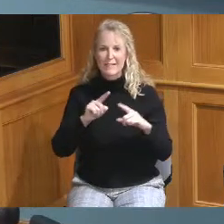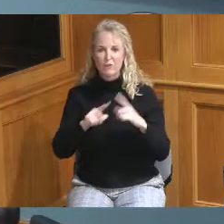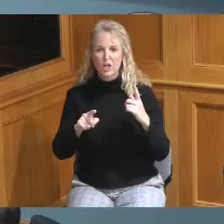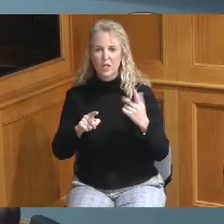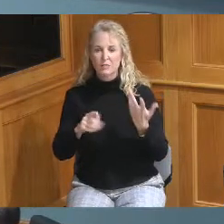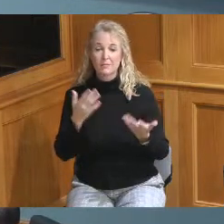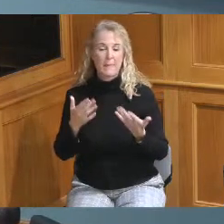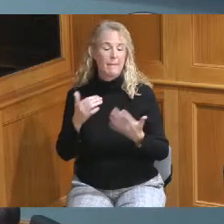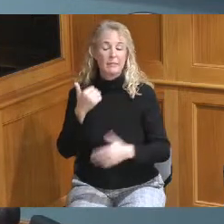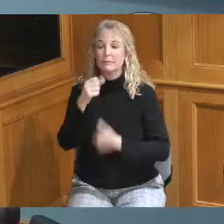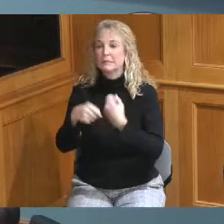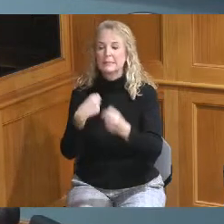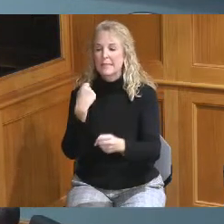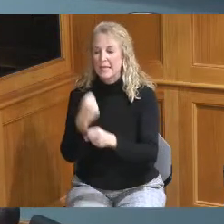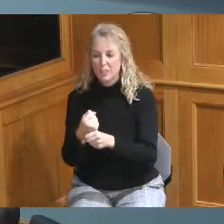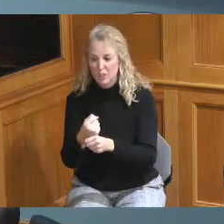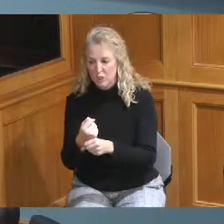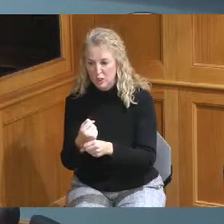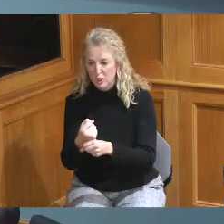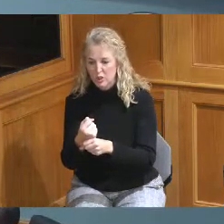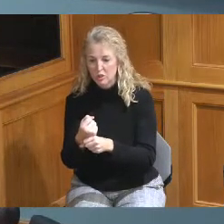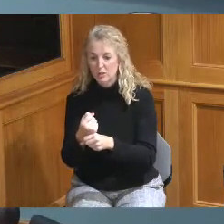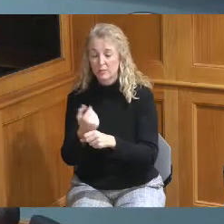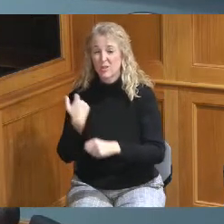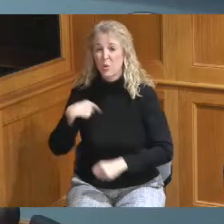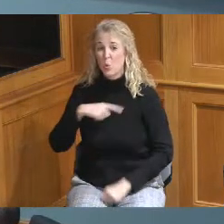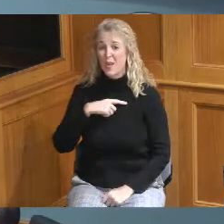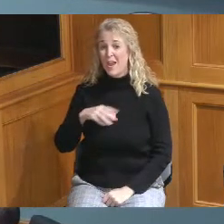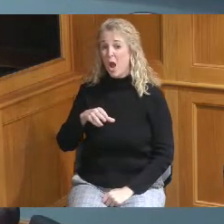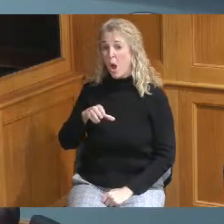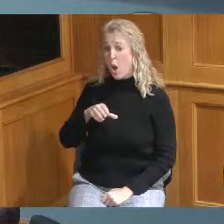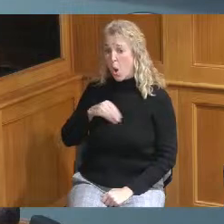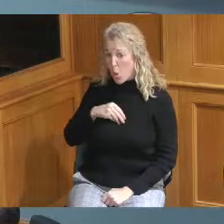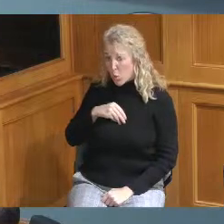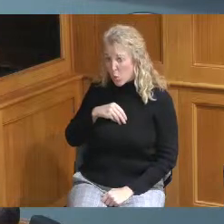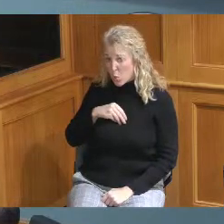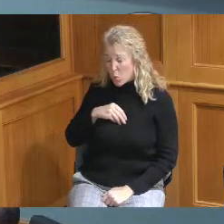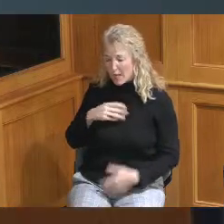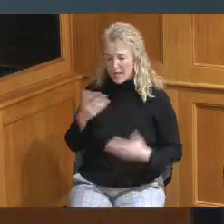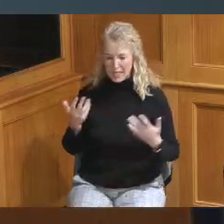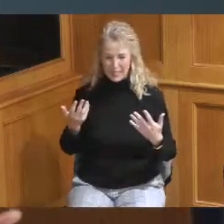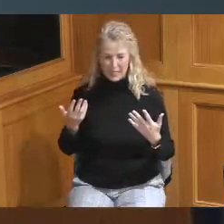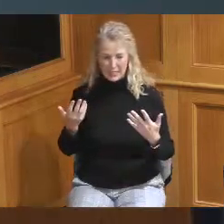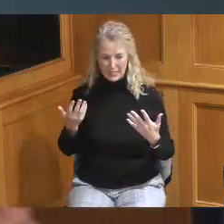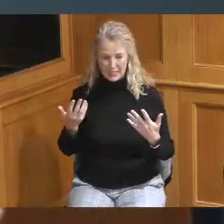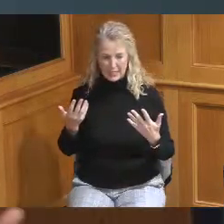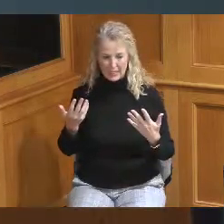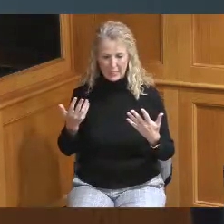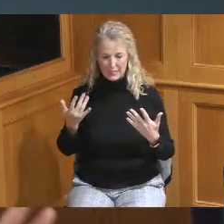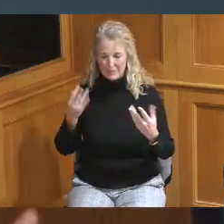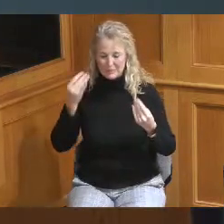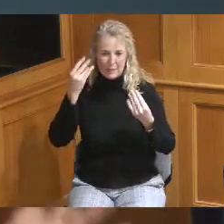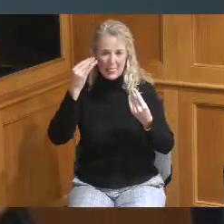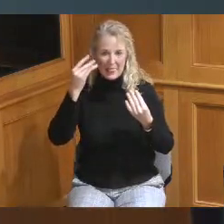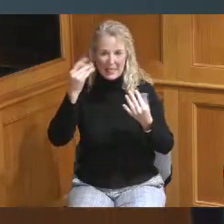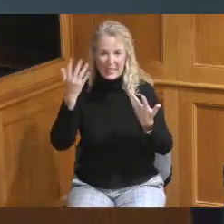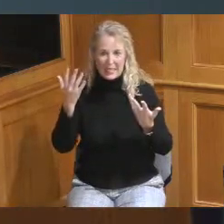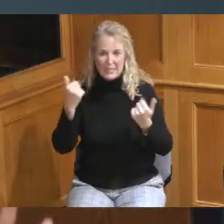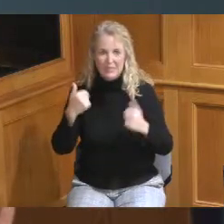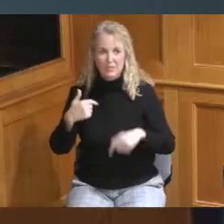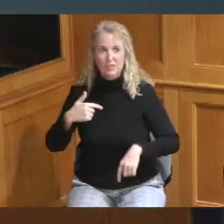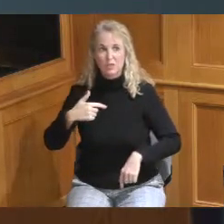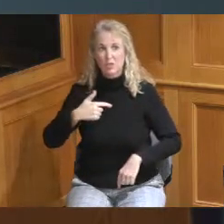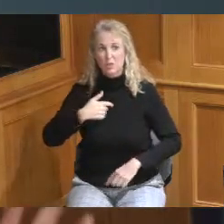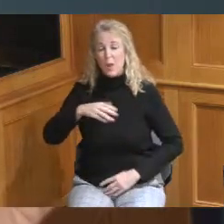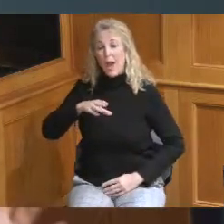10 years, you know, do we own our, I guess in the outside police world, it would be, do I own